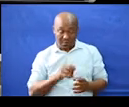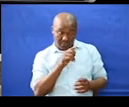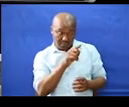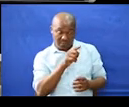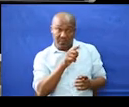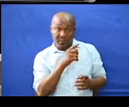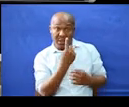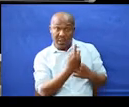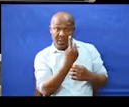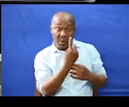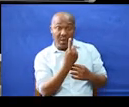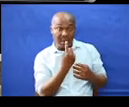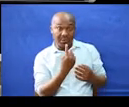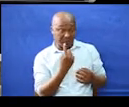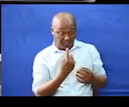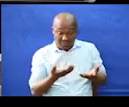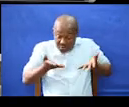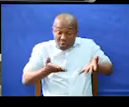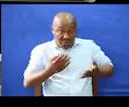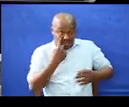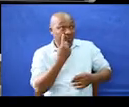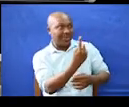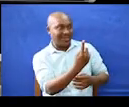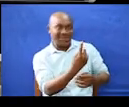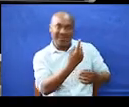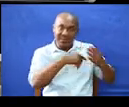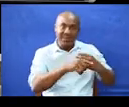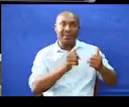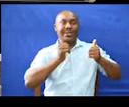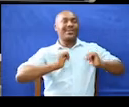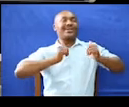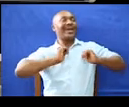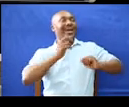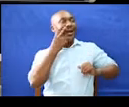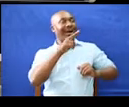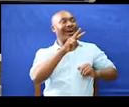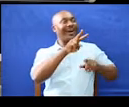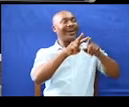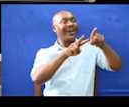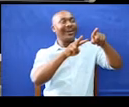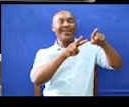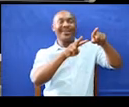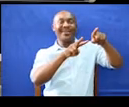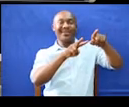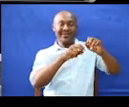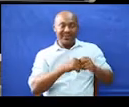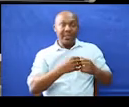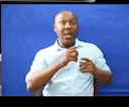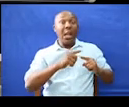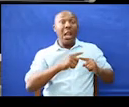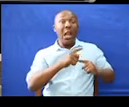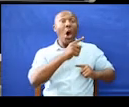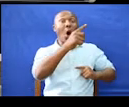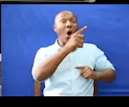is obviously seen today in our zoo, in our national park. We normally see only